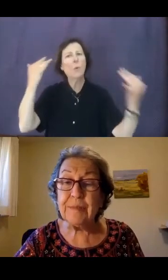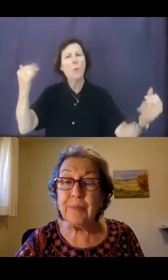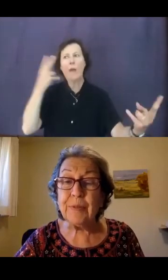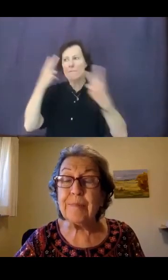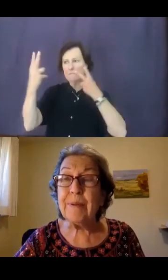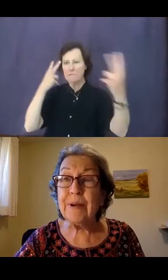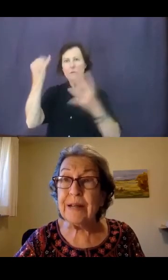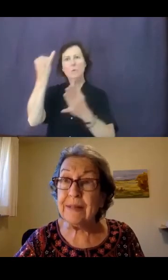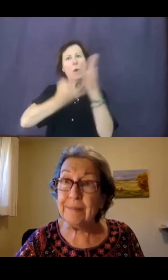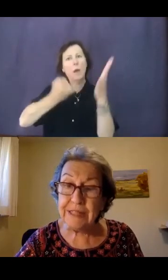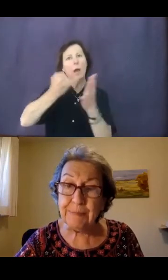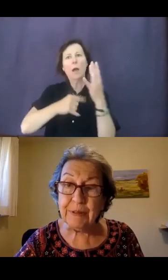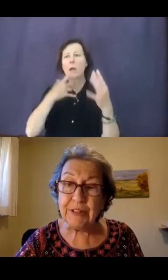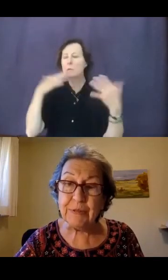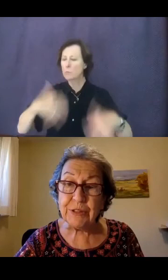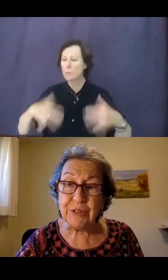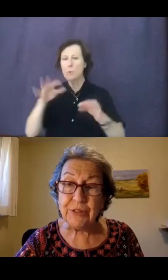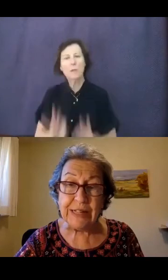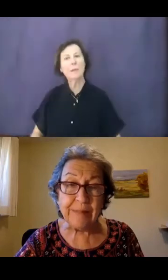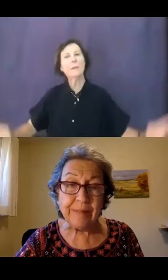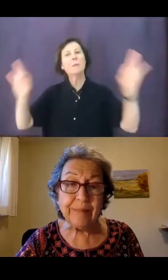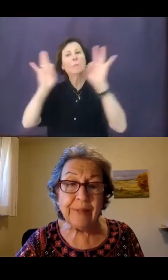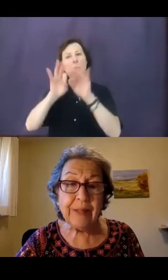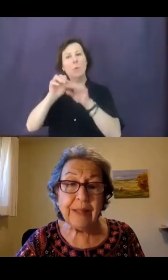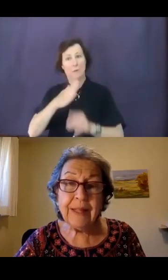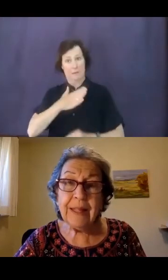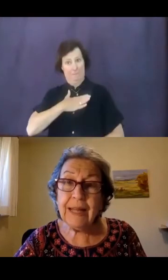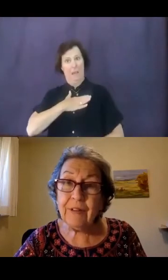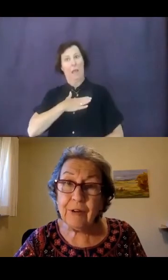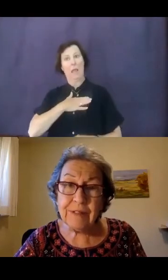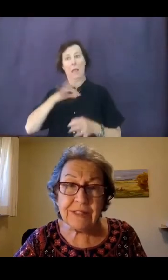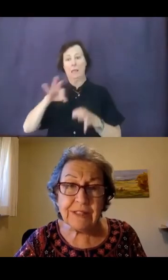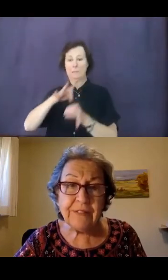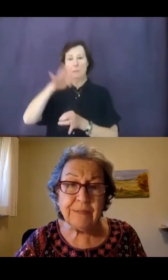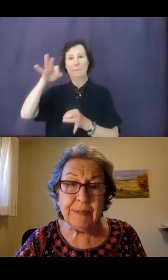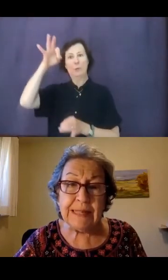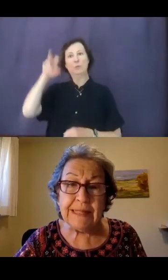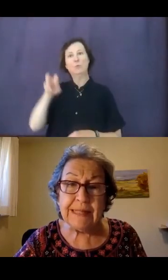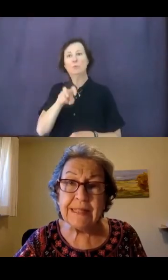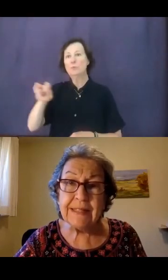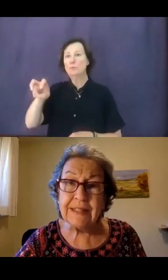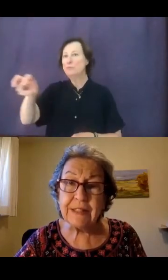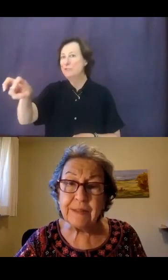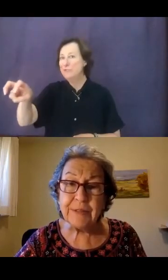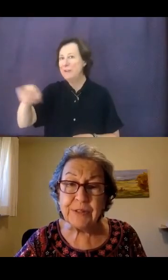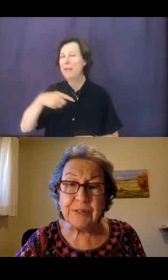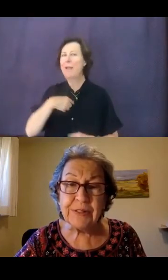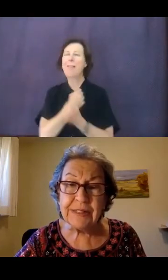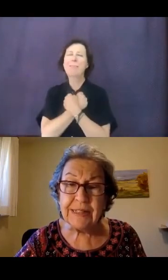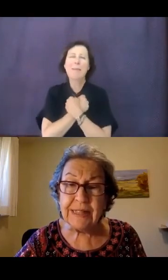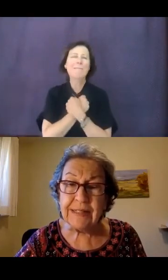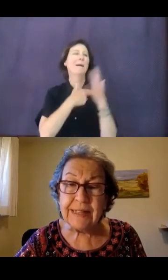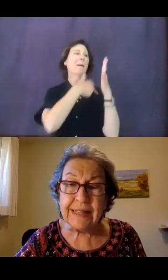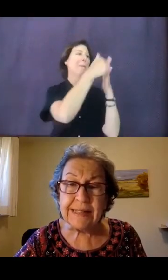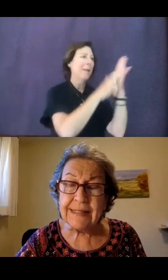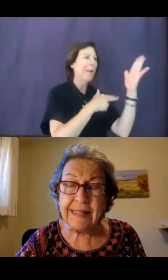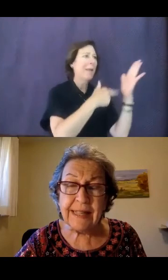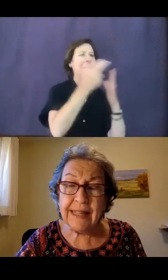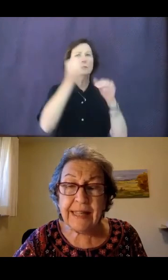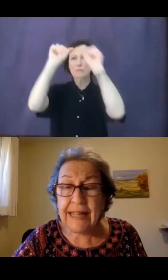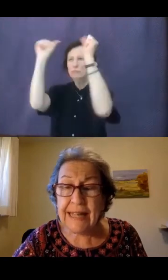such an important part in my spiritual journey. I've always loved painting, sculpture, stained